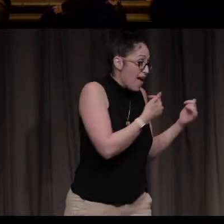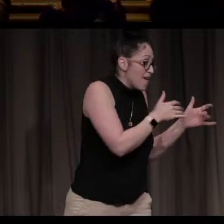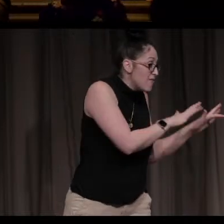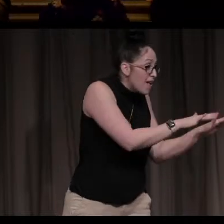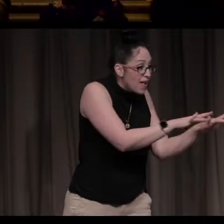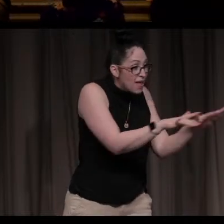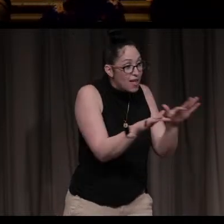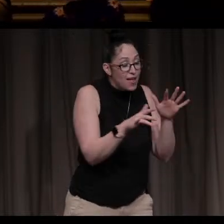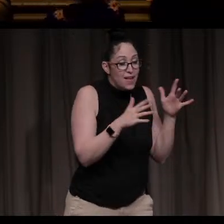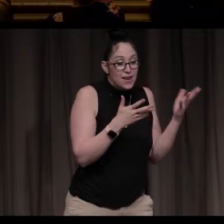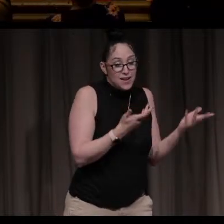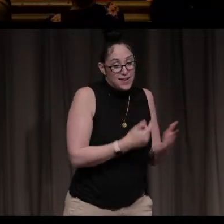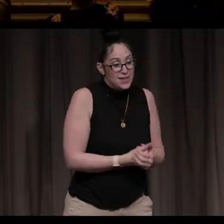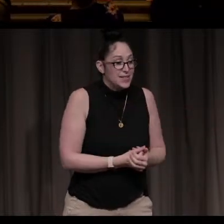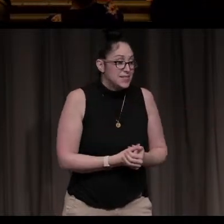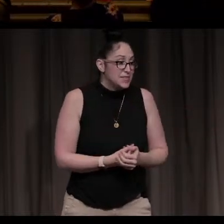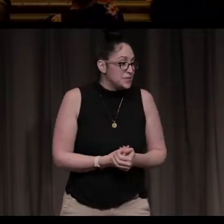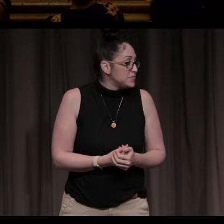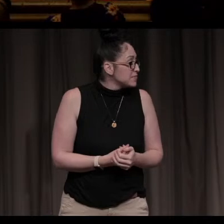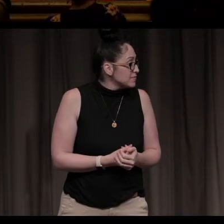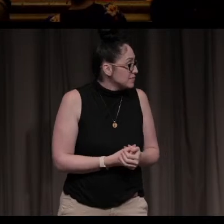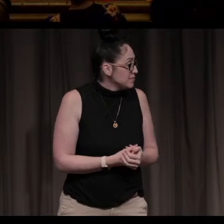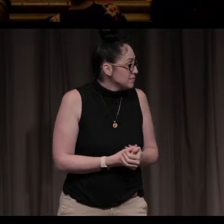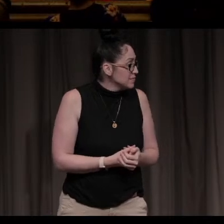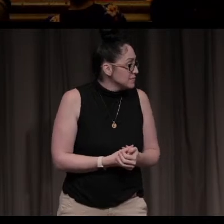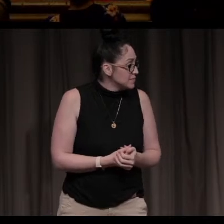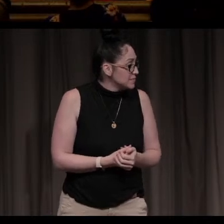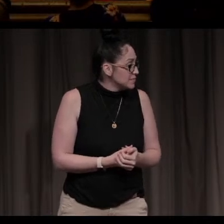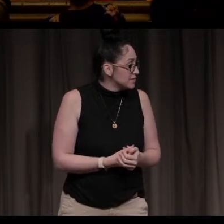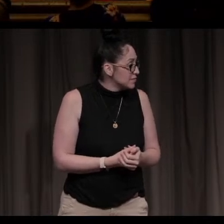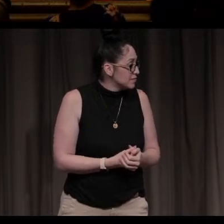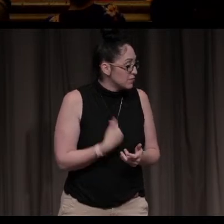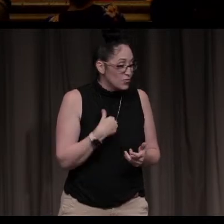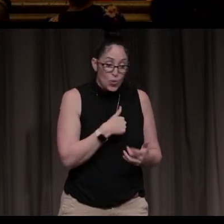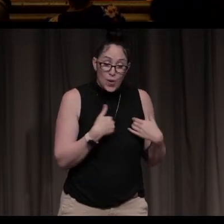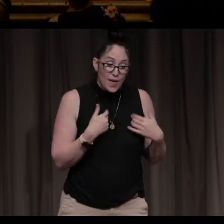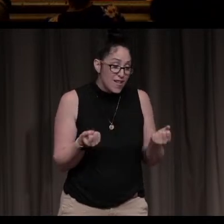Like Houston said, we have a lot of things, and